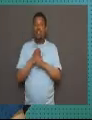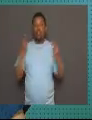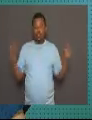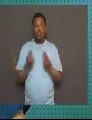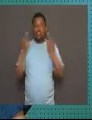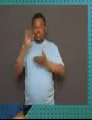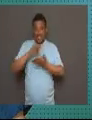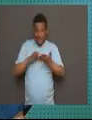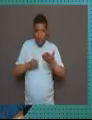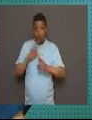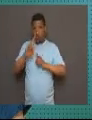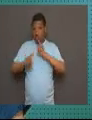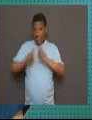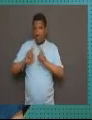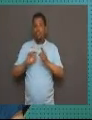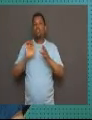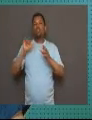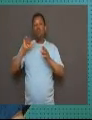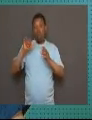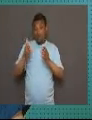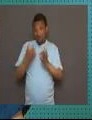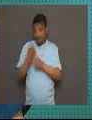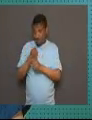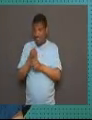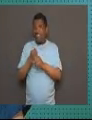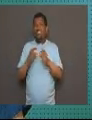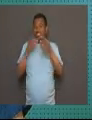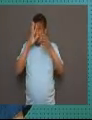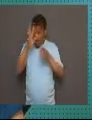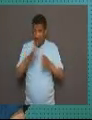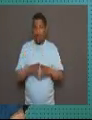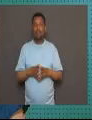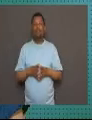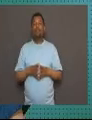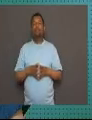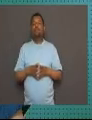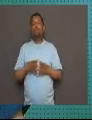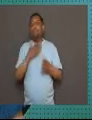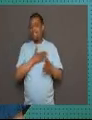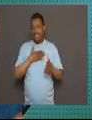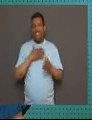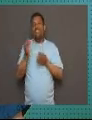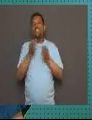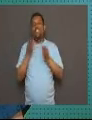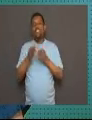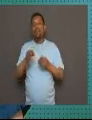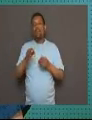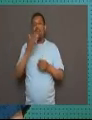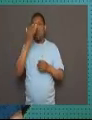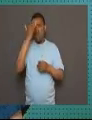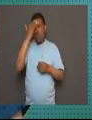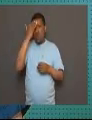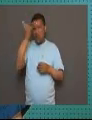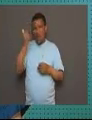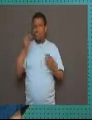Using the list of signs and symbols you just created, please describe why it would